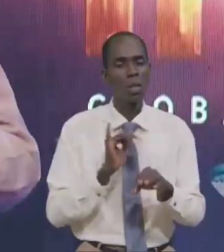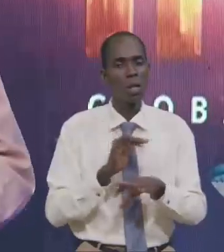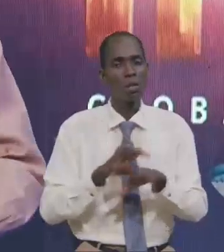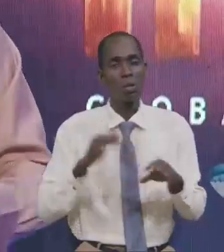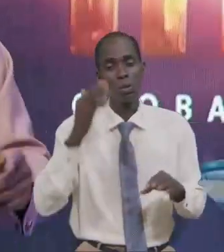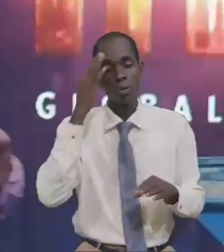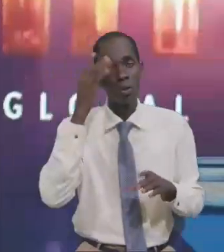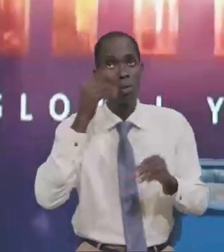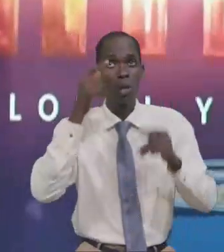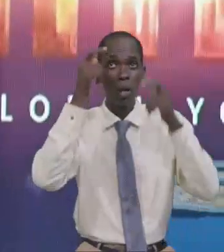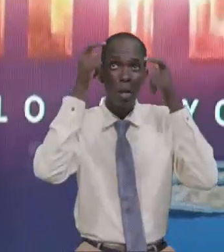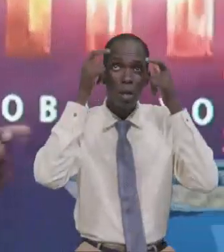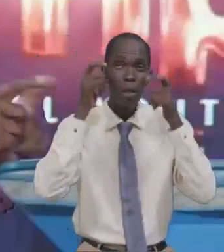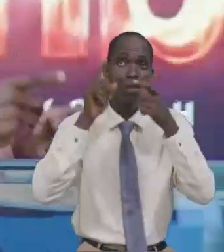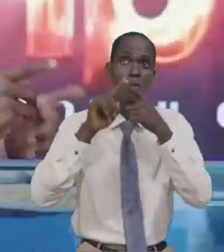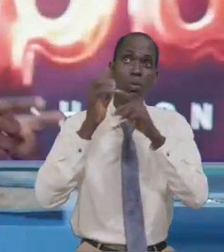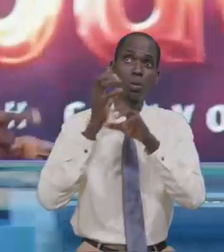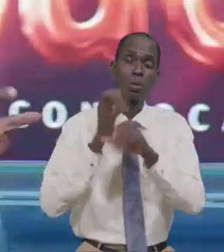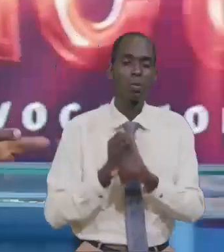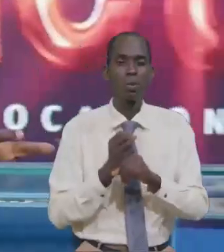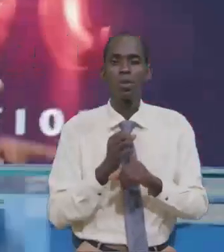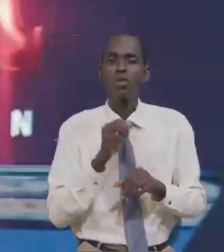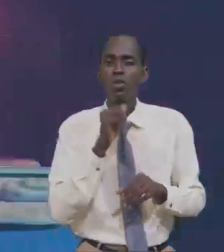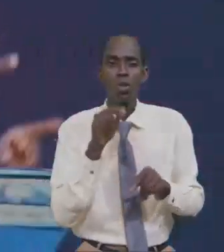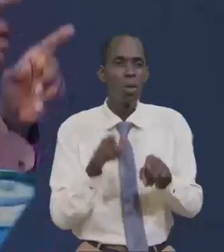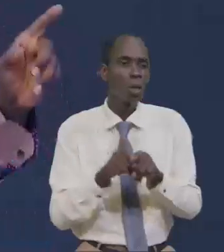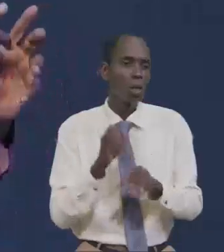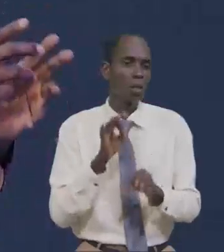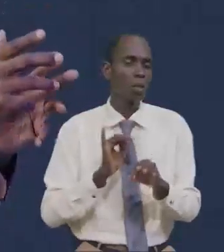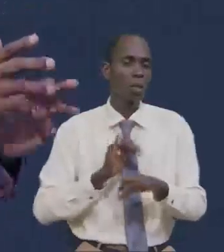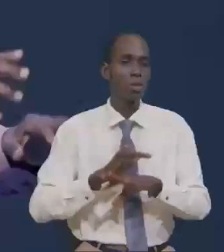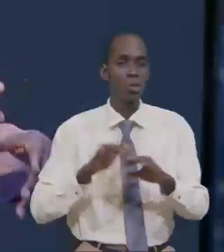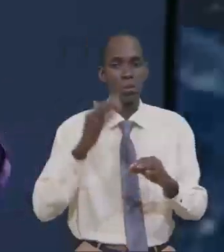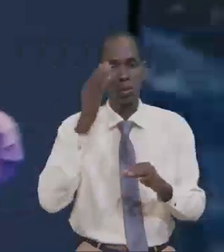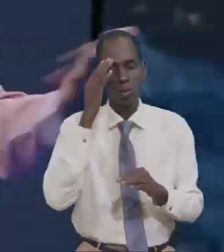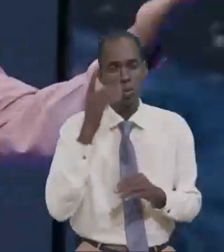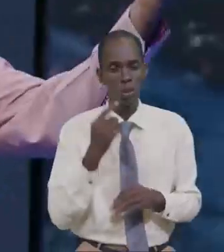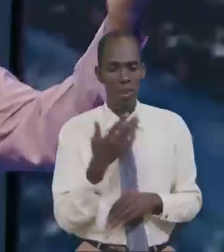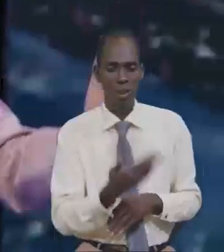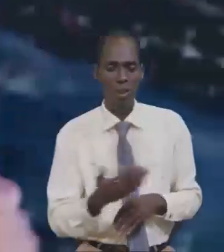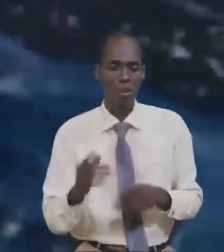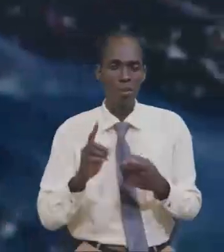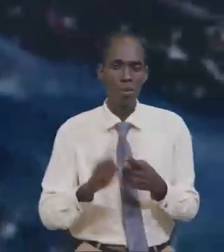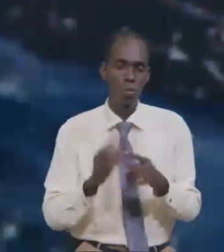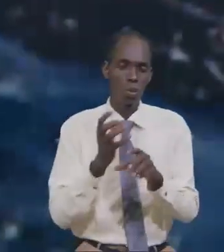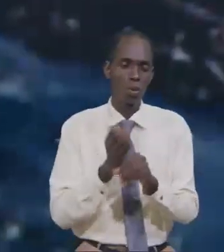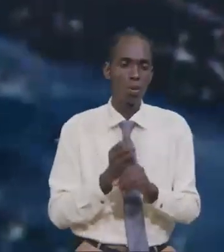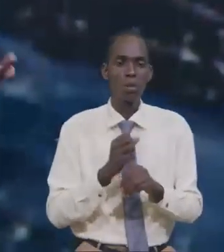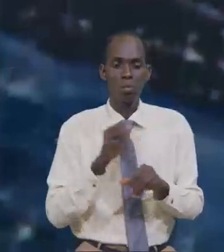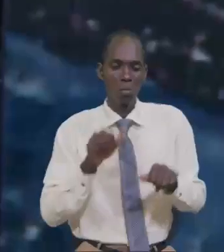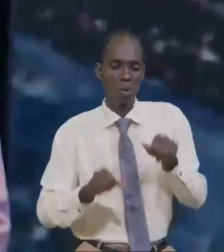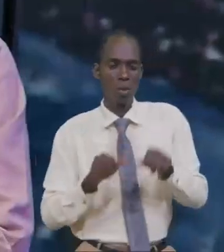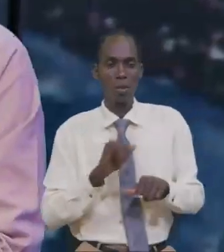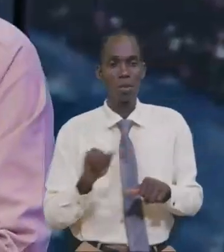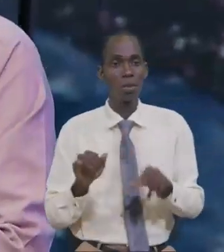achieve uncertainly. It says, so fight I, not as one that beateth the air. And then